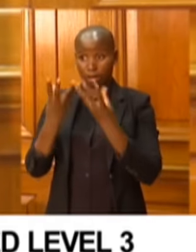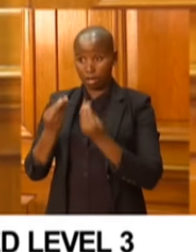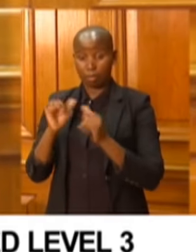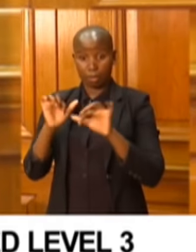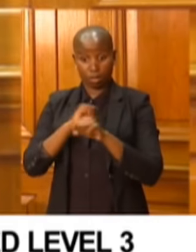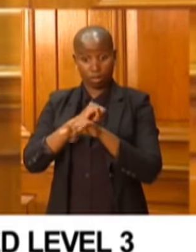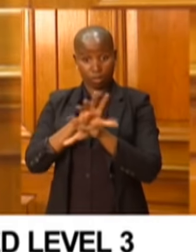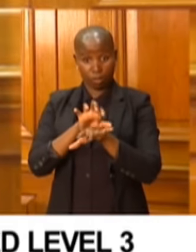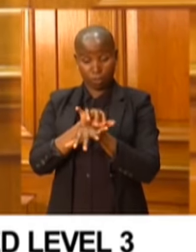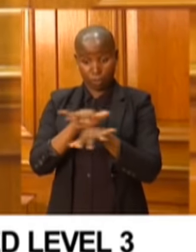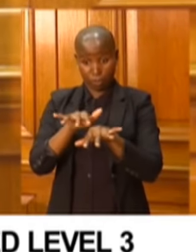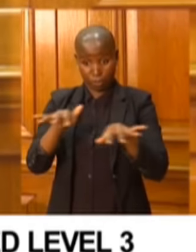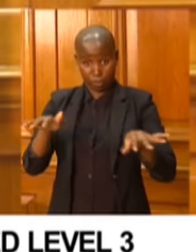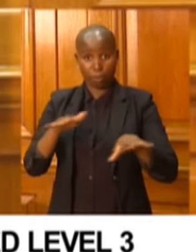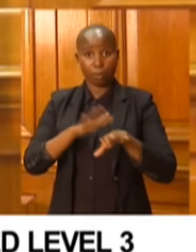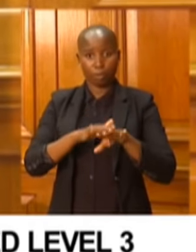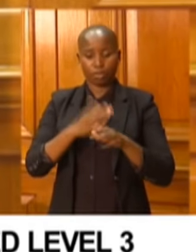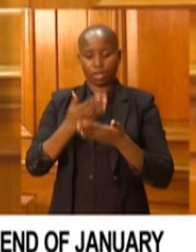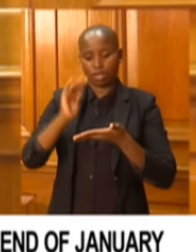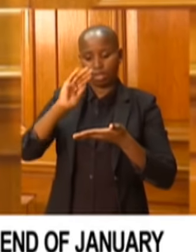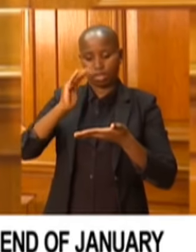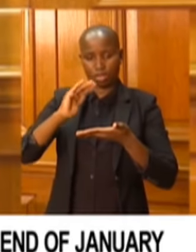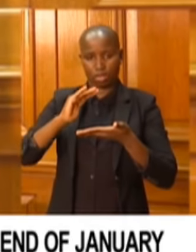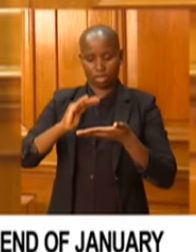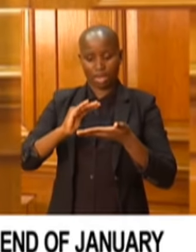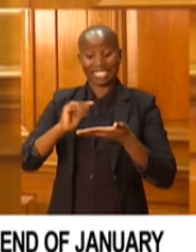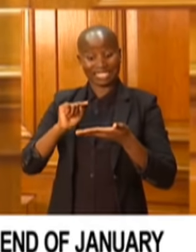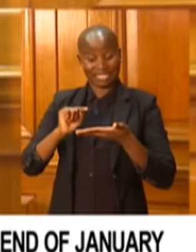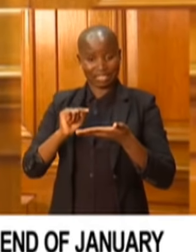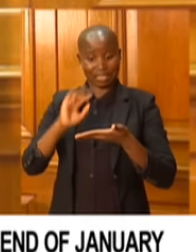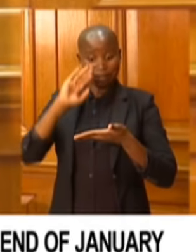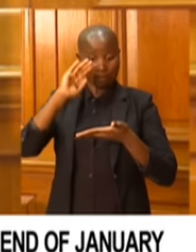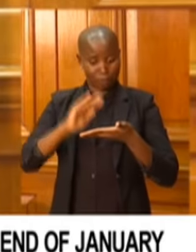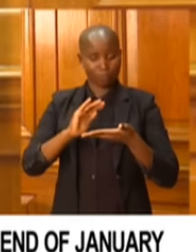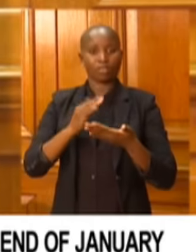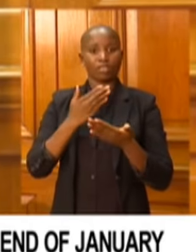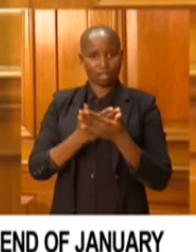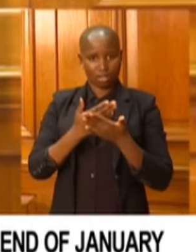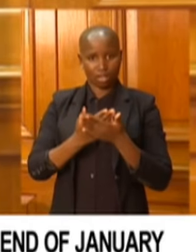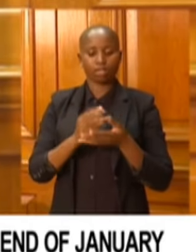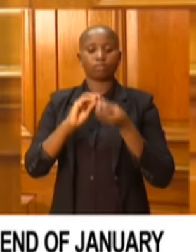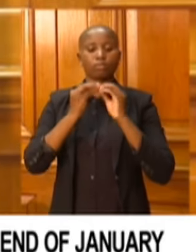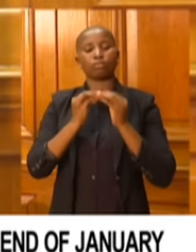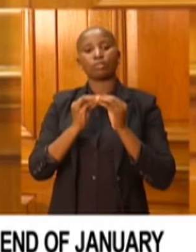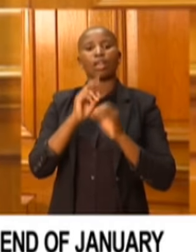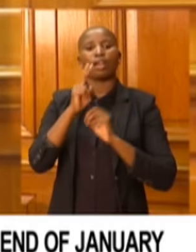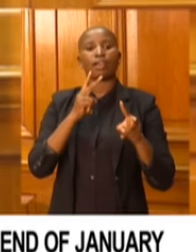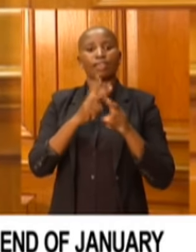fallen enough to allow us to safely ease the current restrictions. And I wish to express